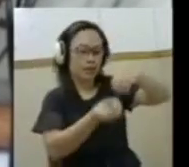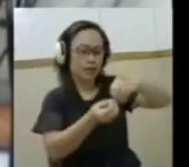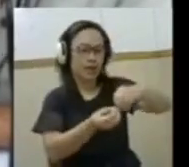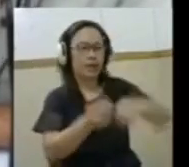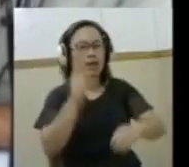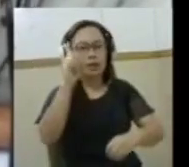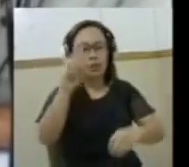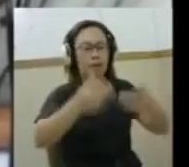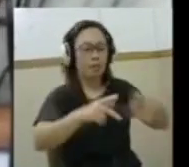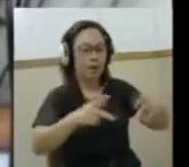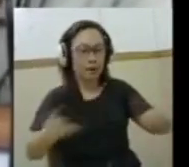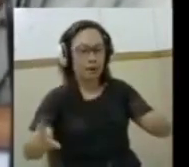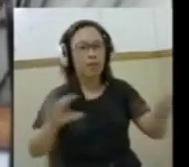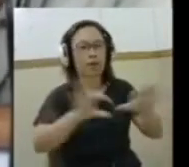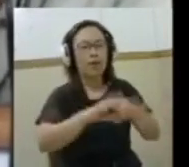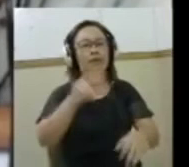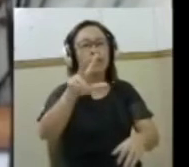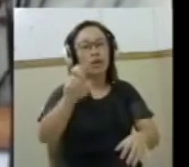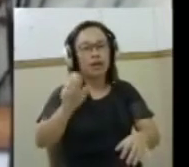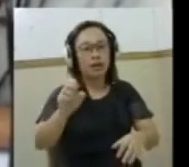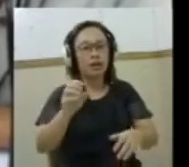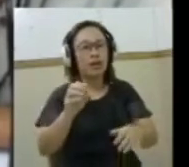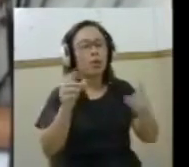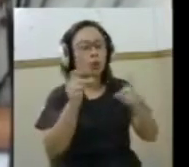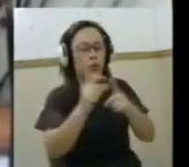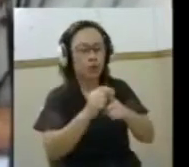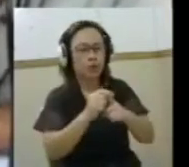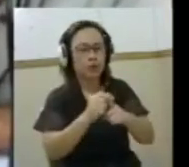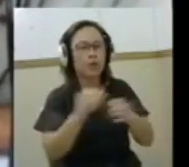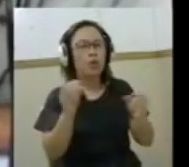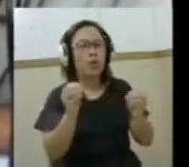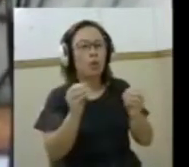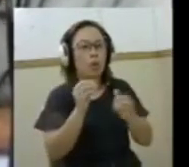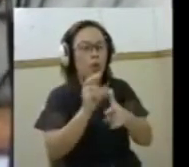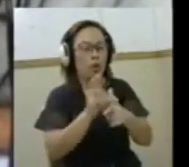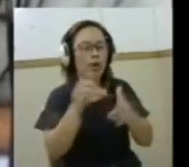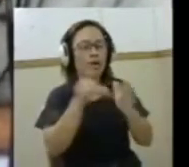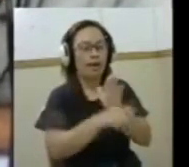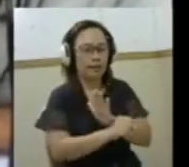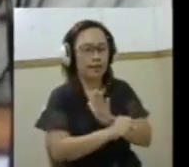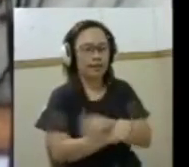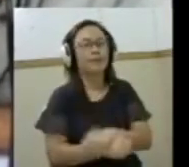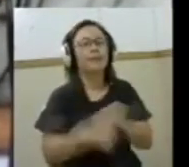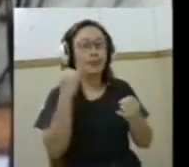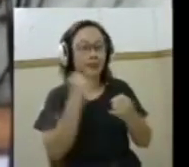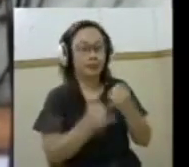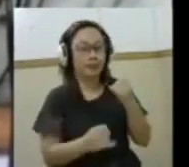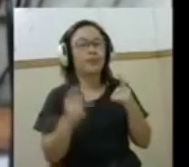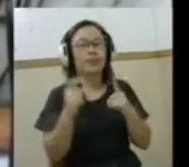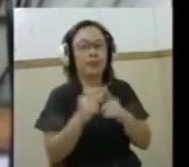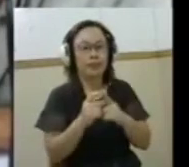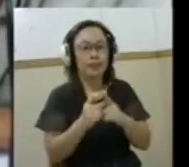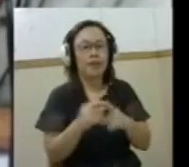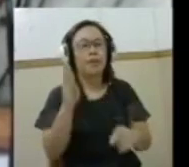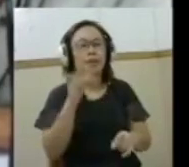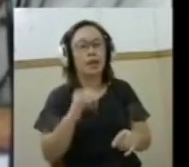one paragraph of 300 words or less. Alright. And last term that is being used